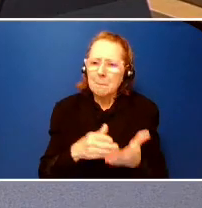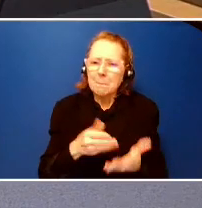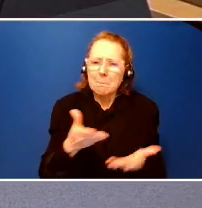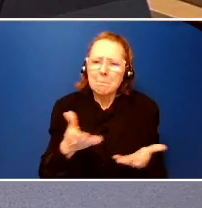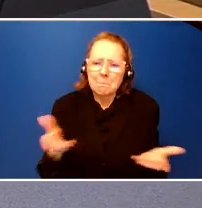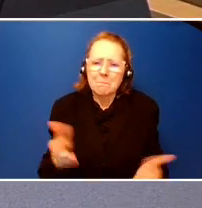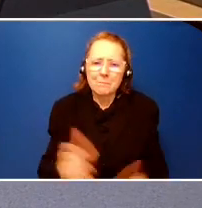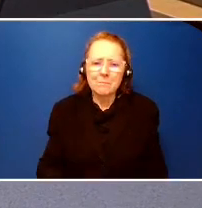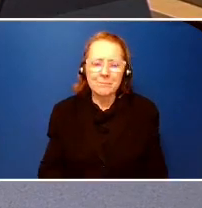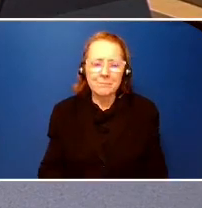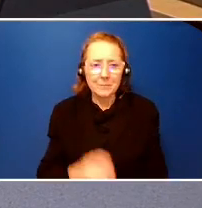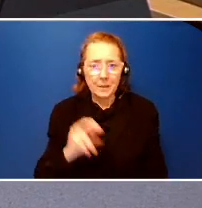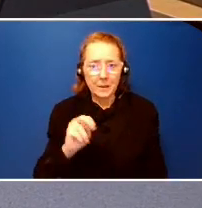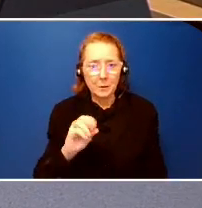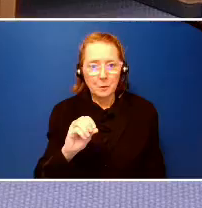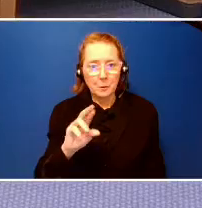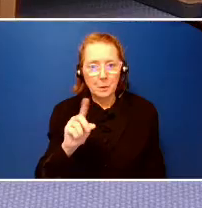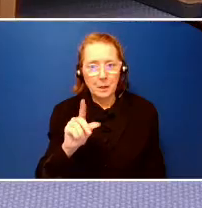Councilor Nordyke.